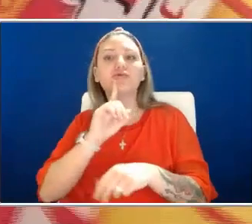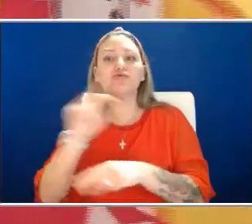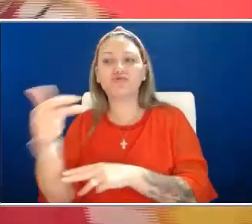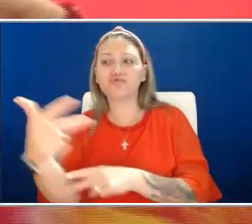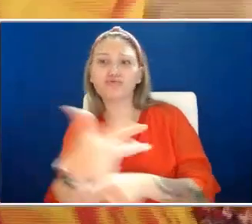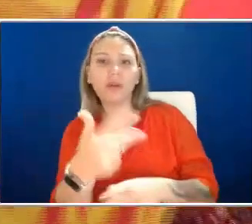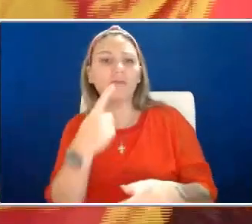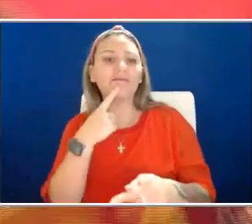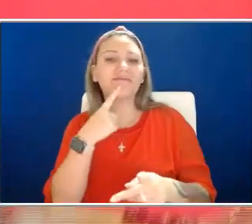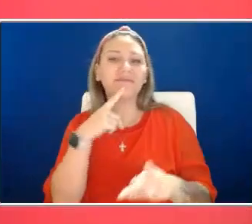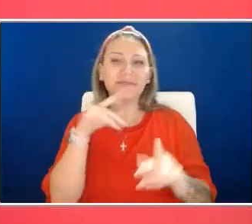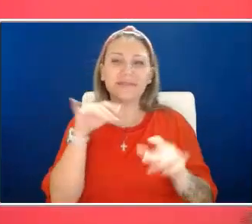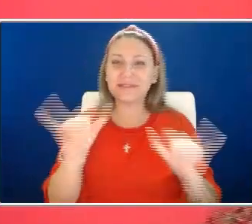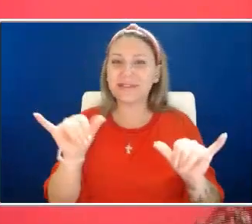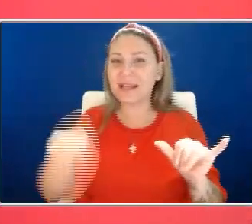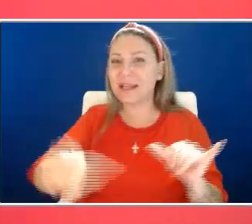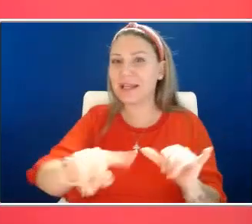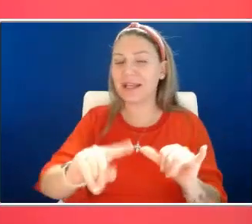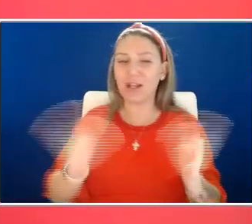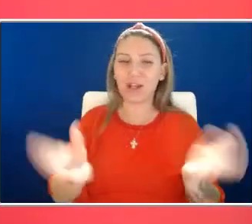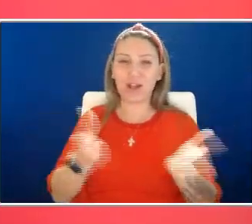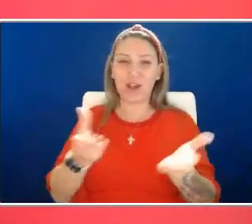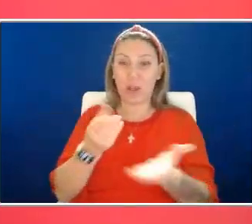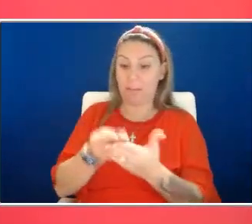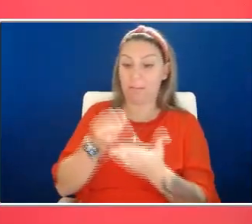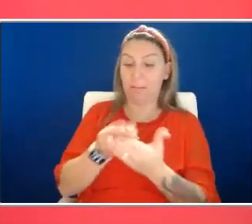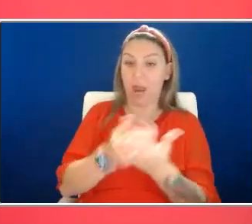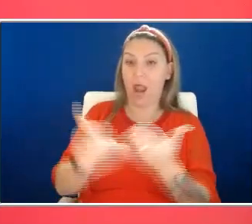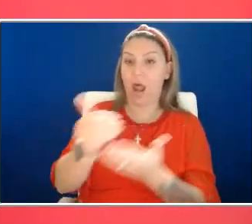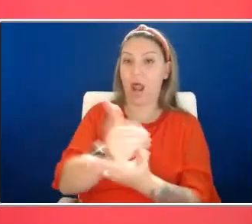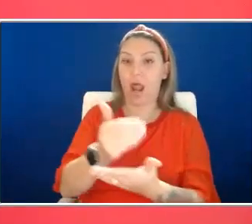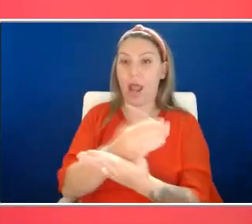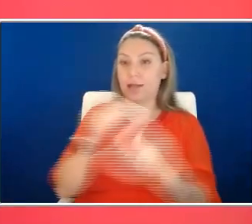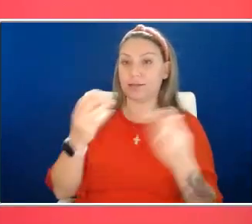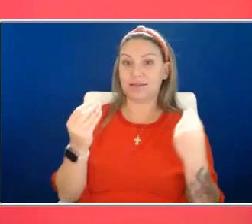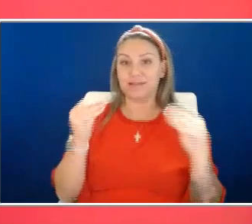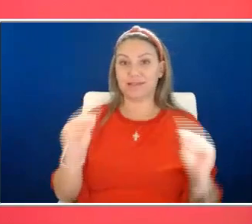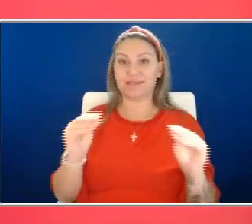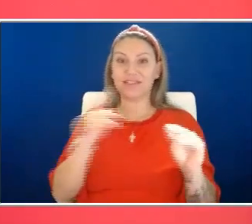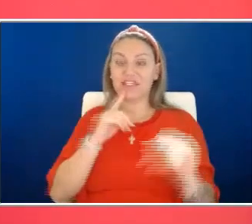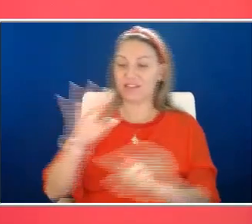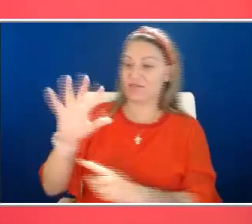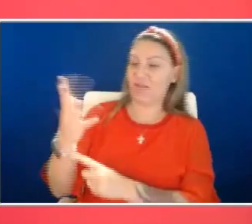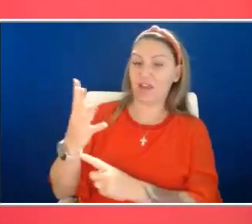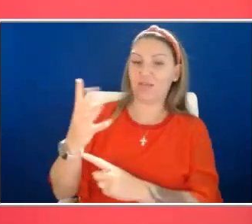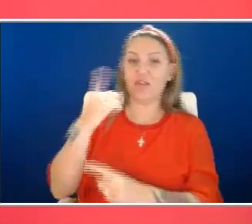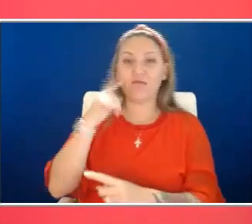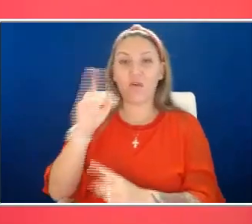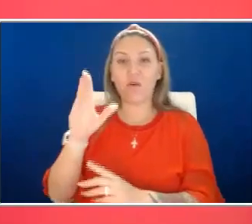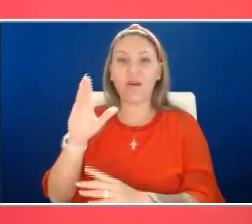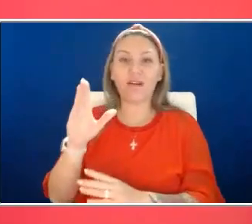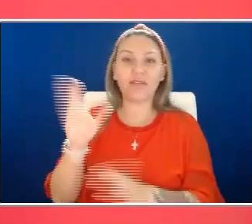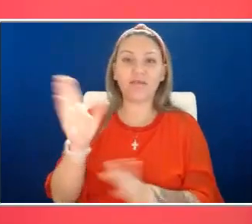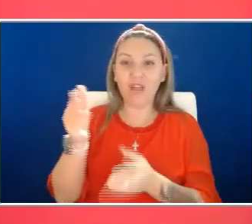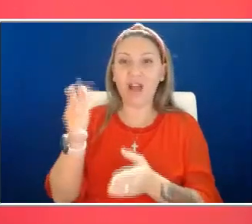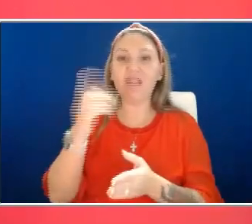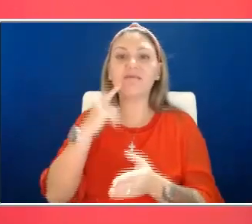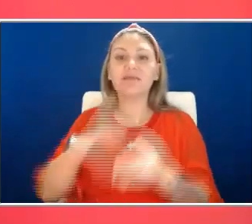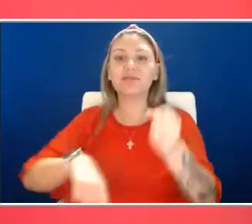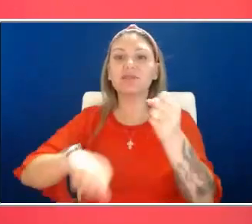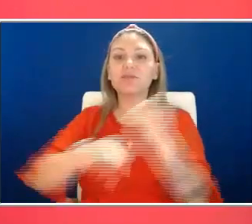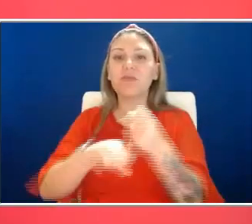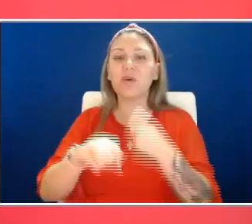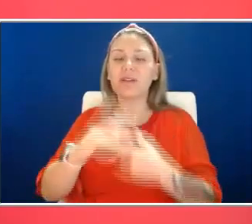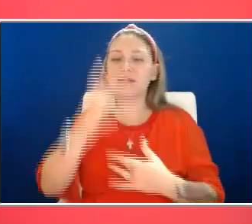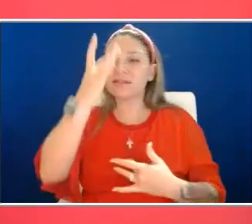cool. The money for the Ronald McDonald House in the sale of those $5, that money goes to help support families of sick children with their travel and housing costs.